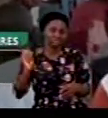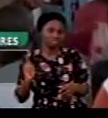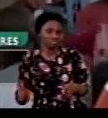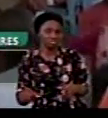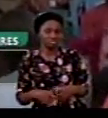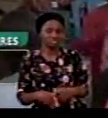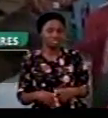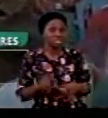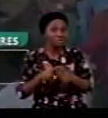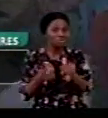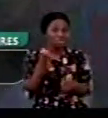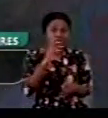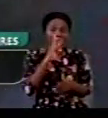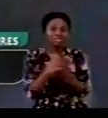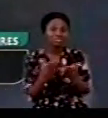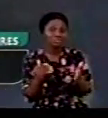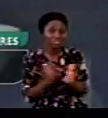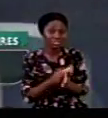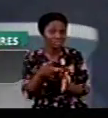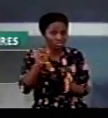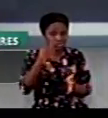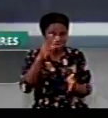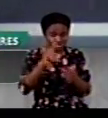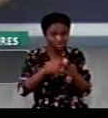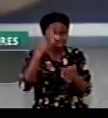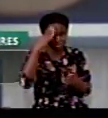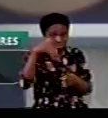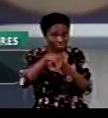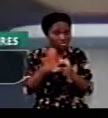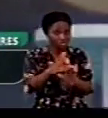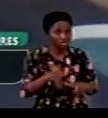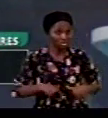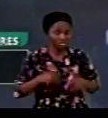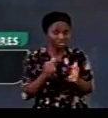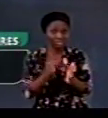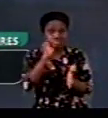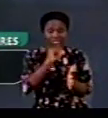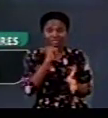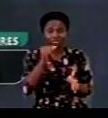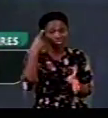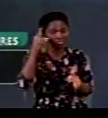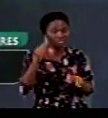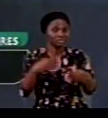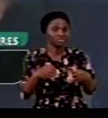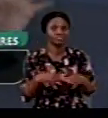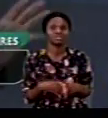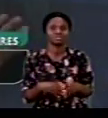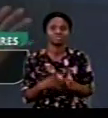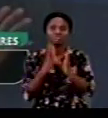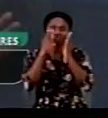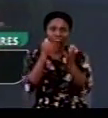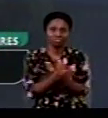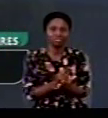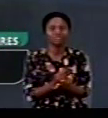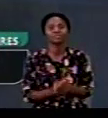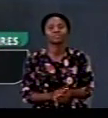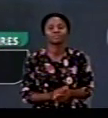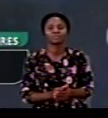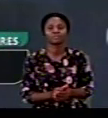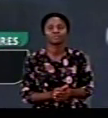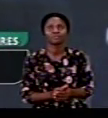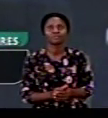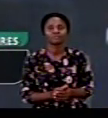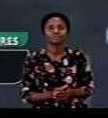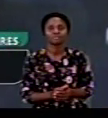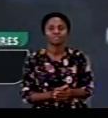There's a newspaper, national paper, and it used to publish, something for